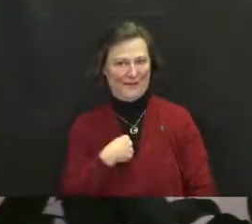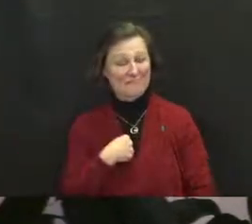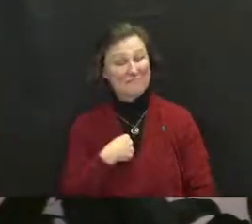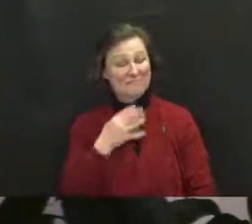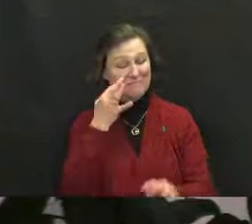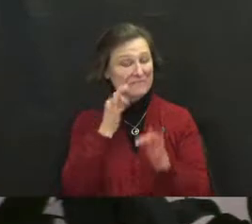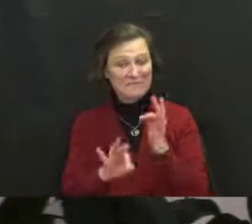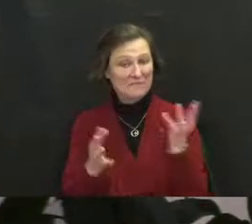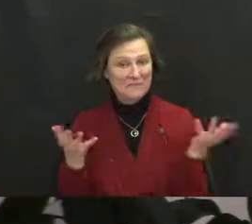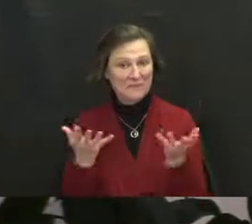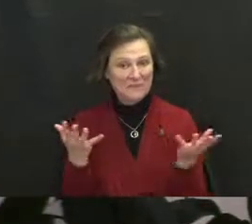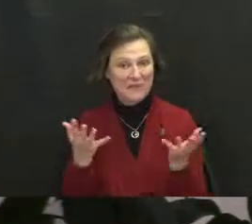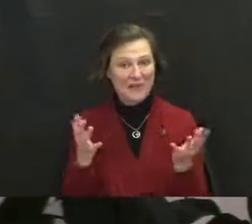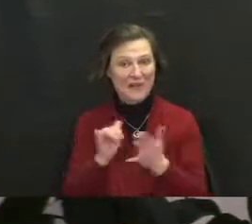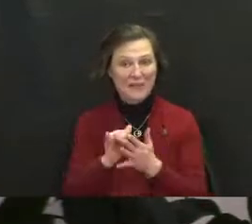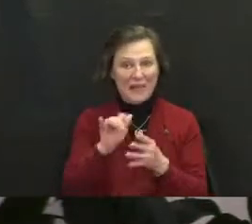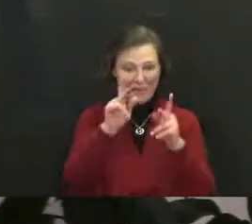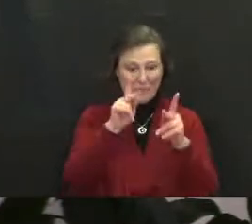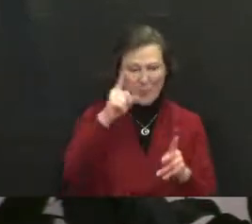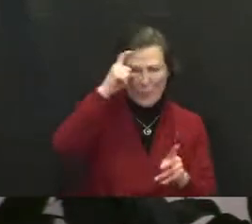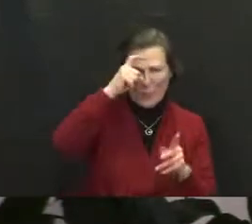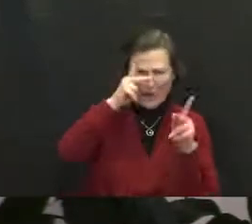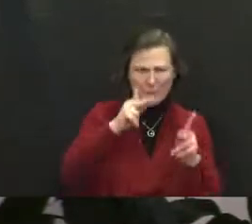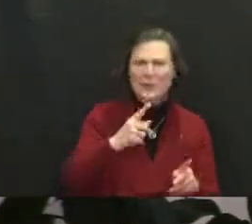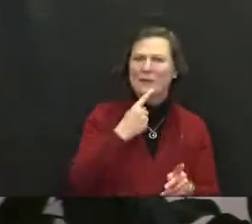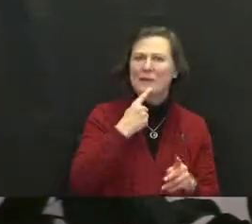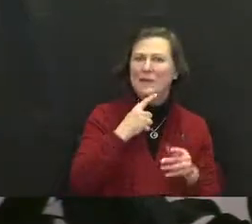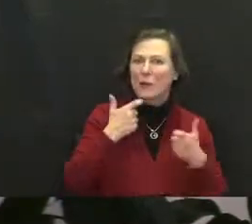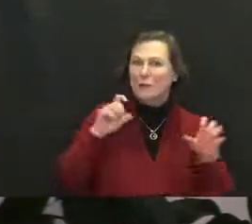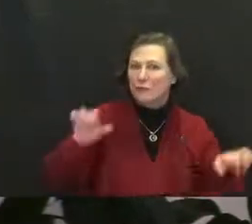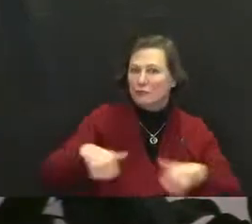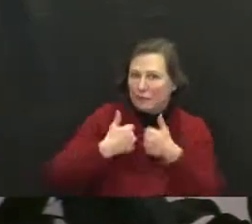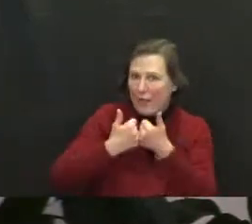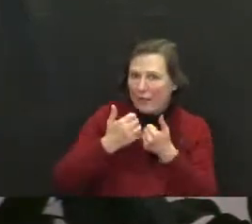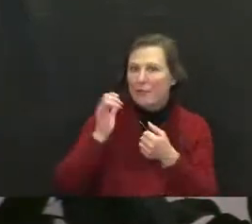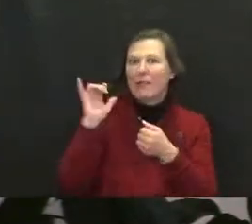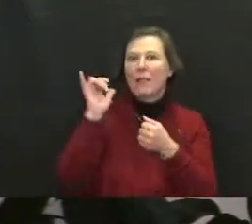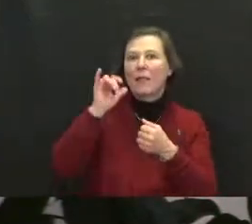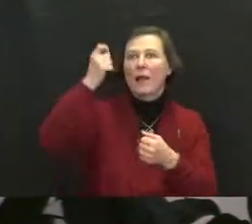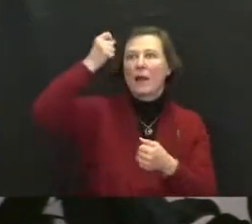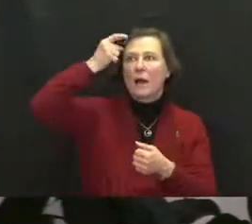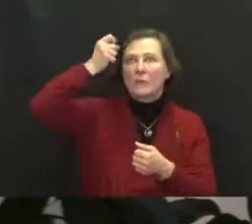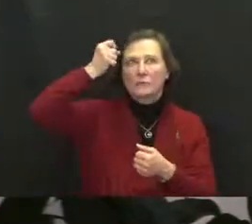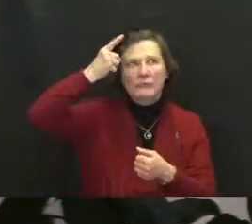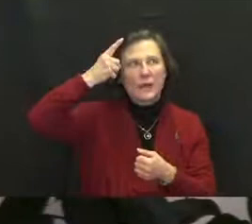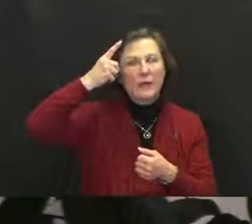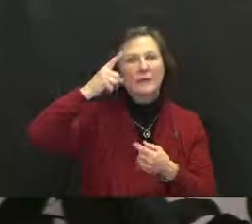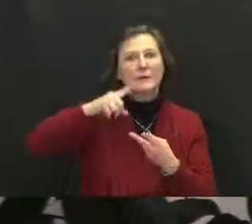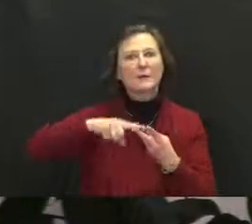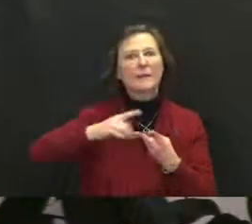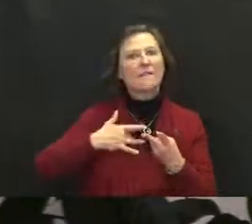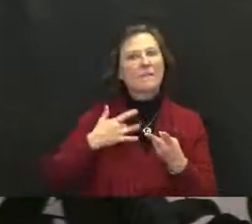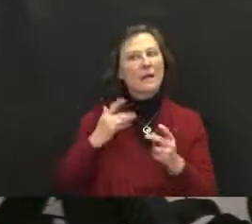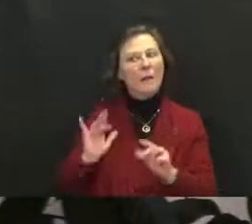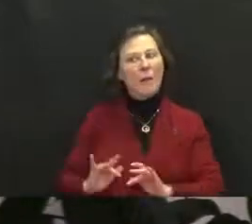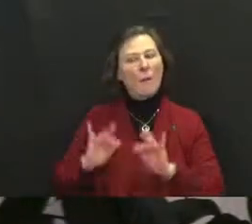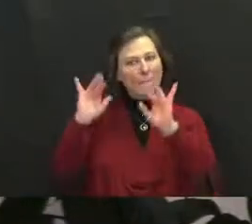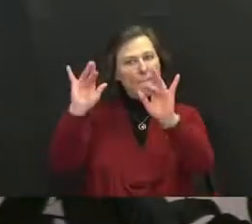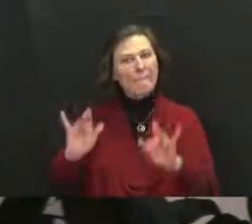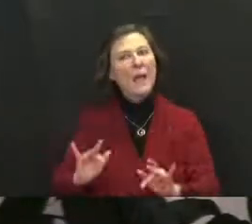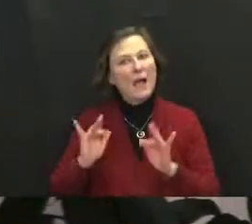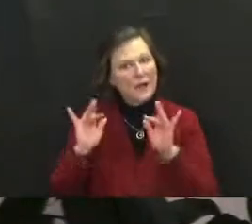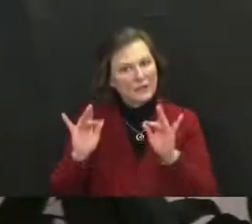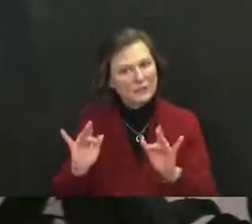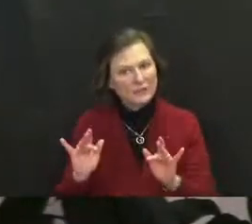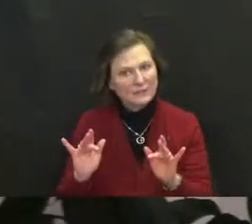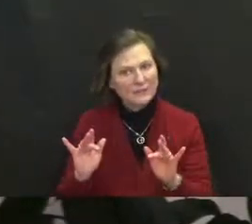Simply put, the sage is saying that great challenges like understanding and even feeling compassion